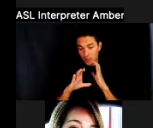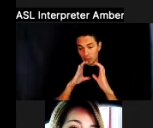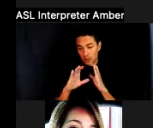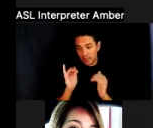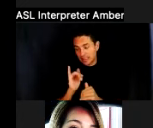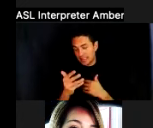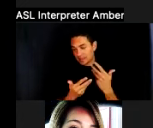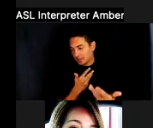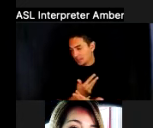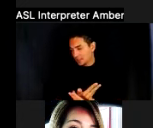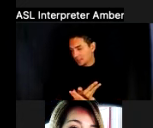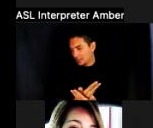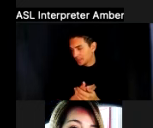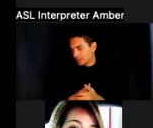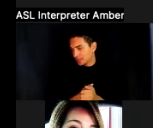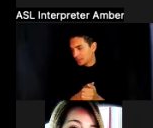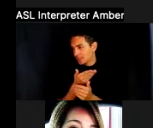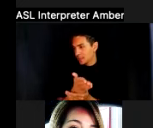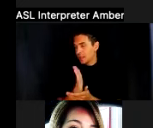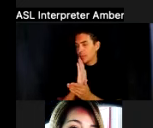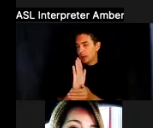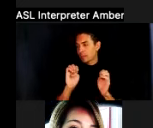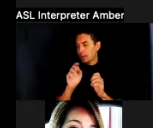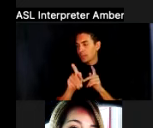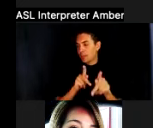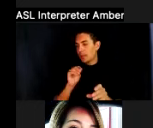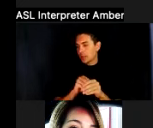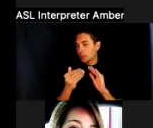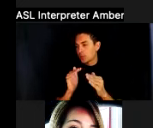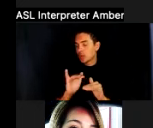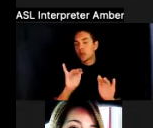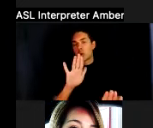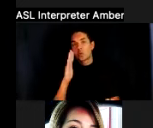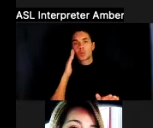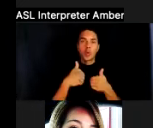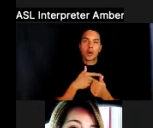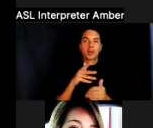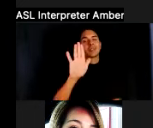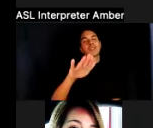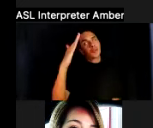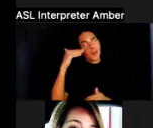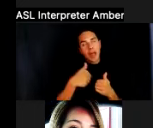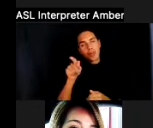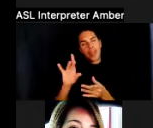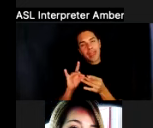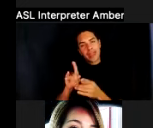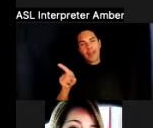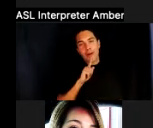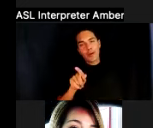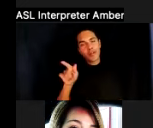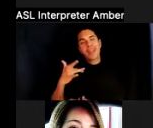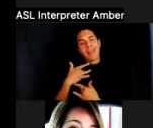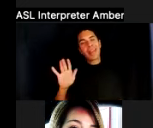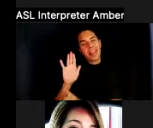like there might be people in the community who it's like, oh, you know how they are. They just say those things or something like that